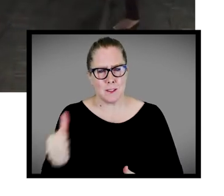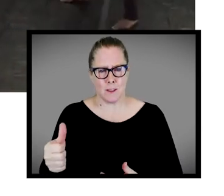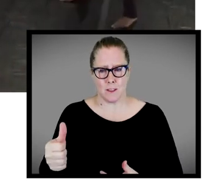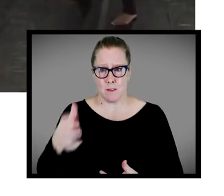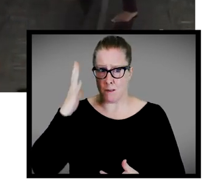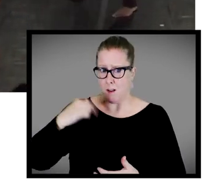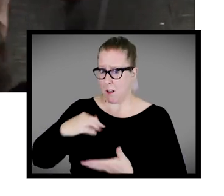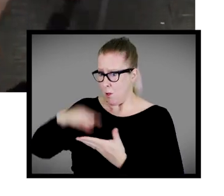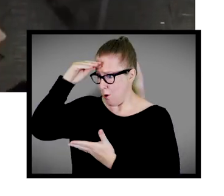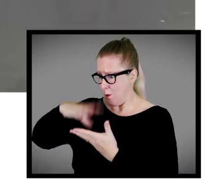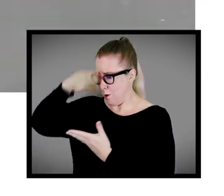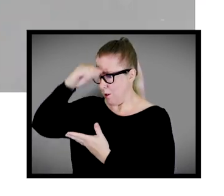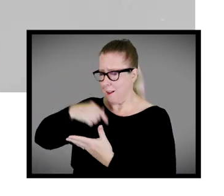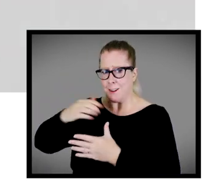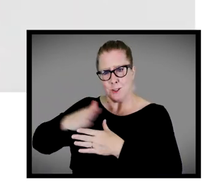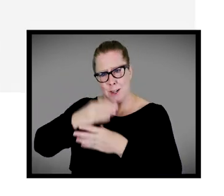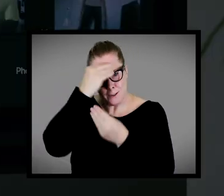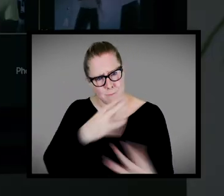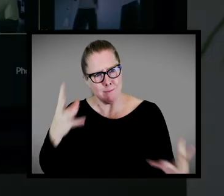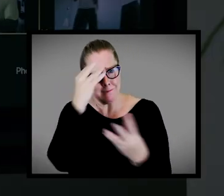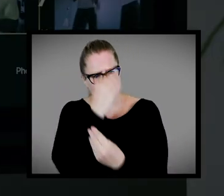be heard.